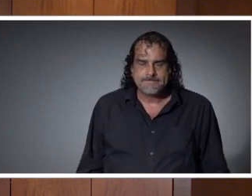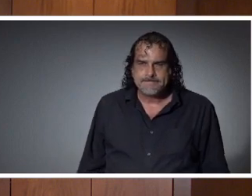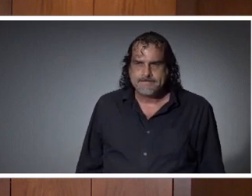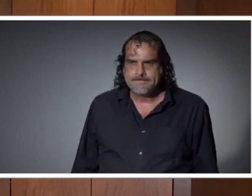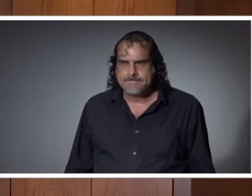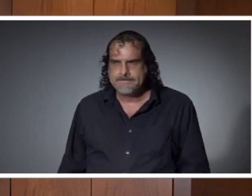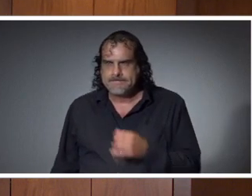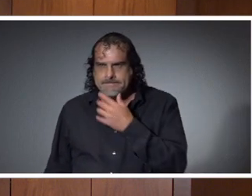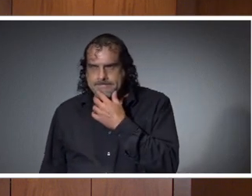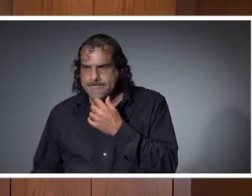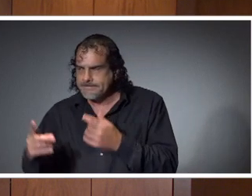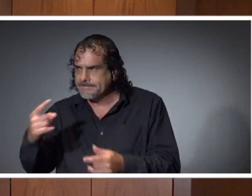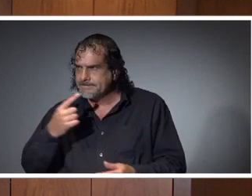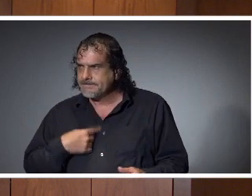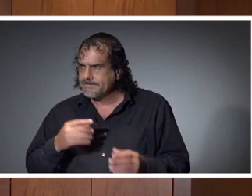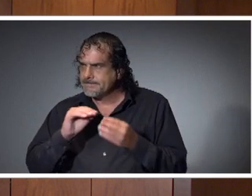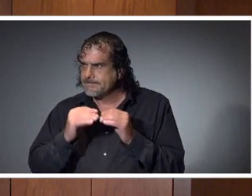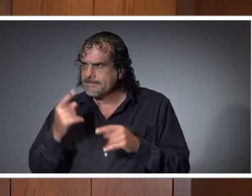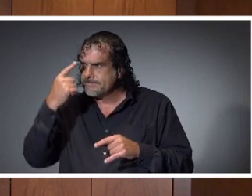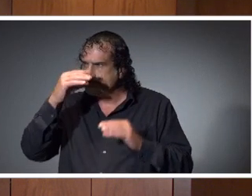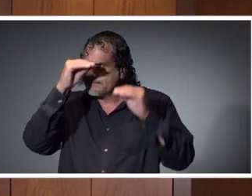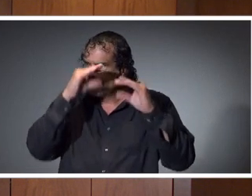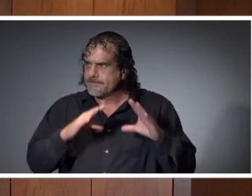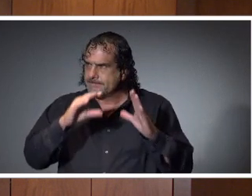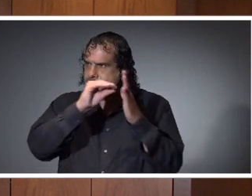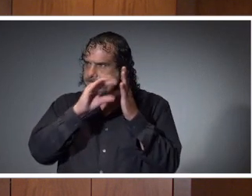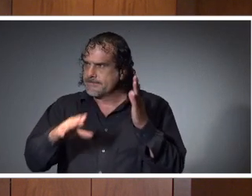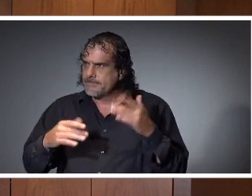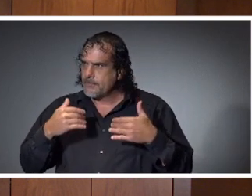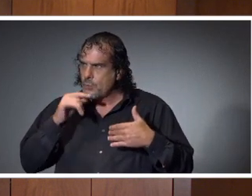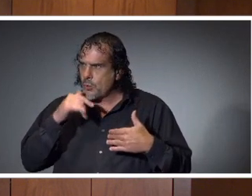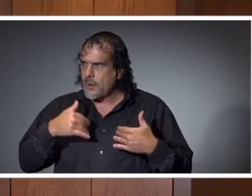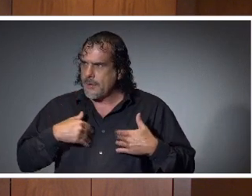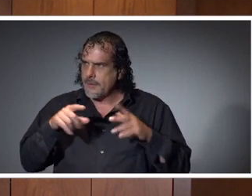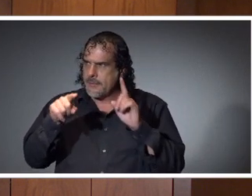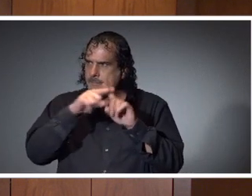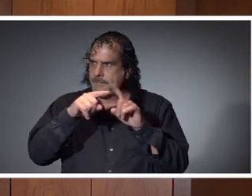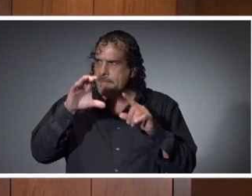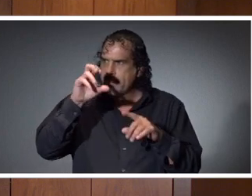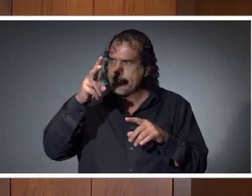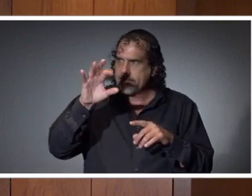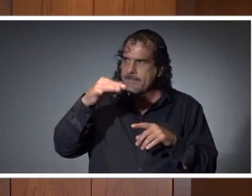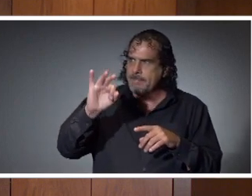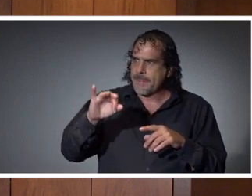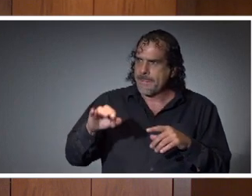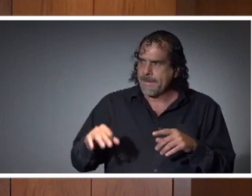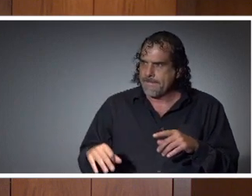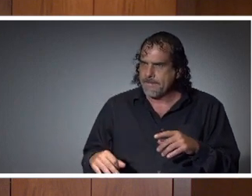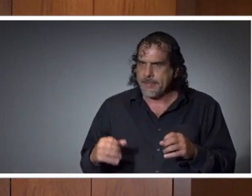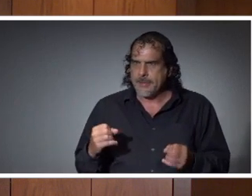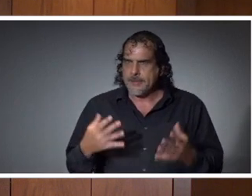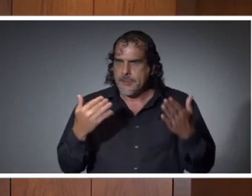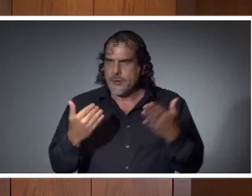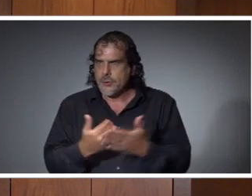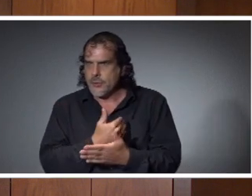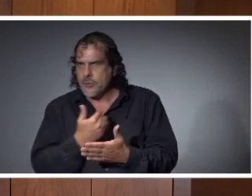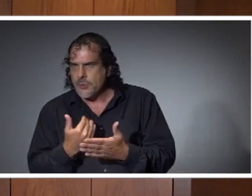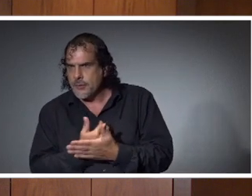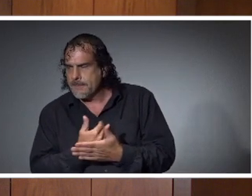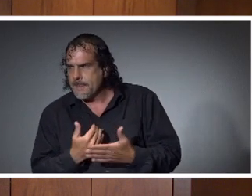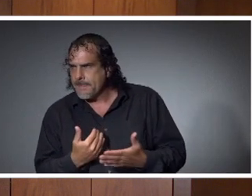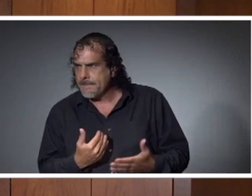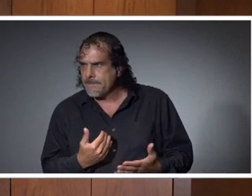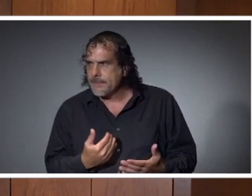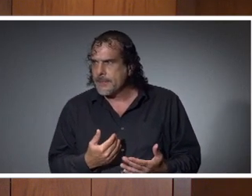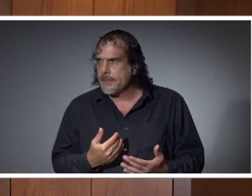Can you go over the numbers again for today for teachers and students that have the virus? Yeah. I think you mentioned like how many new cases there were, but what are the totals? Yeah, this